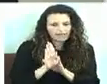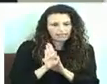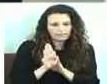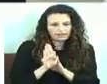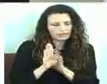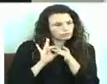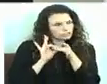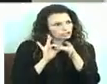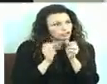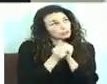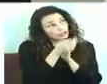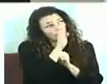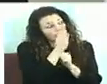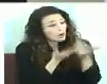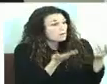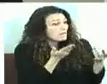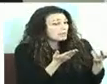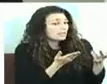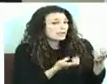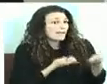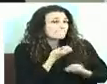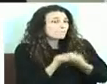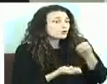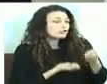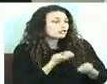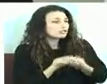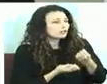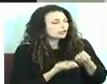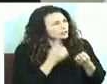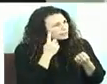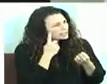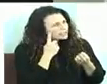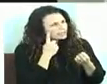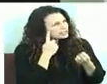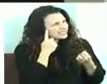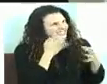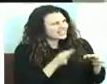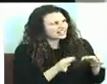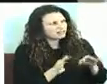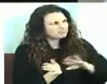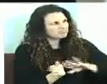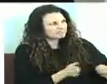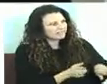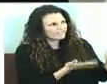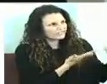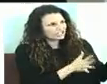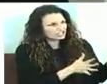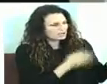God, or perhaps emotionally and mentally moving on after a bad situation.